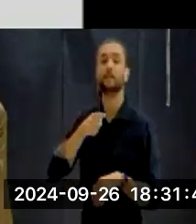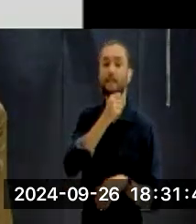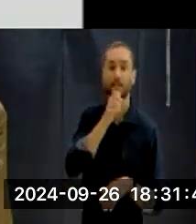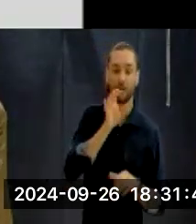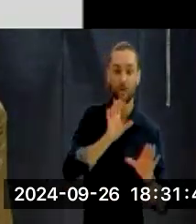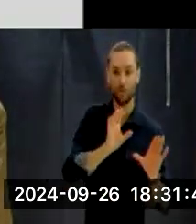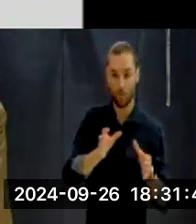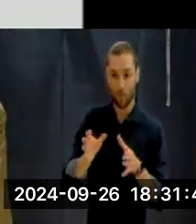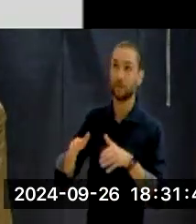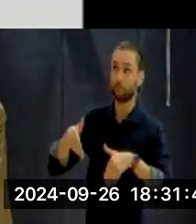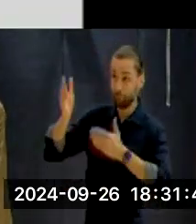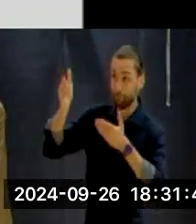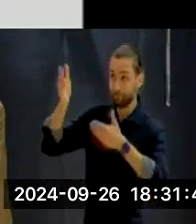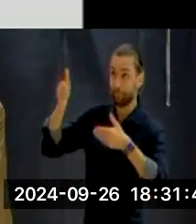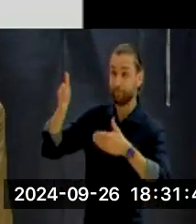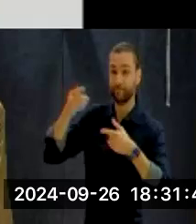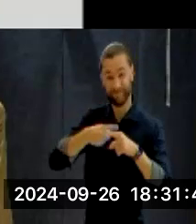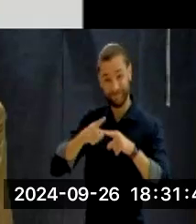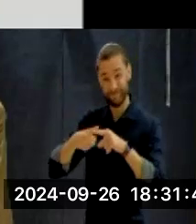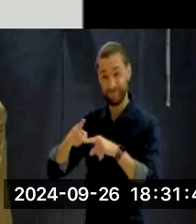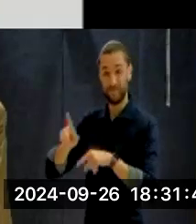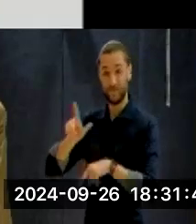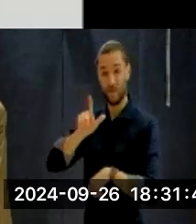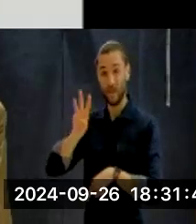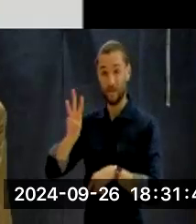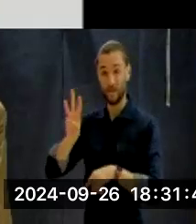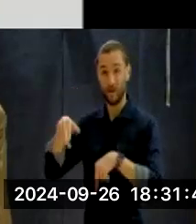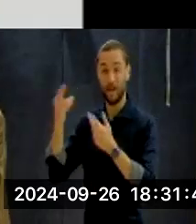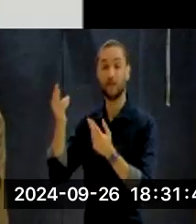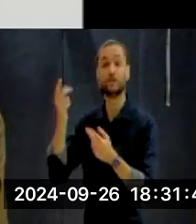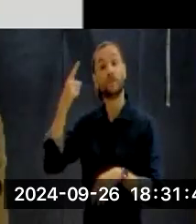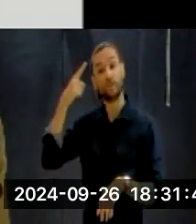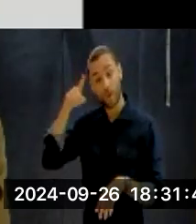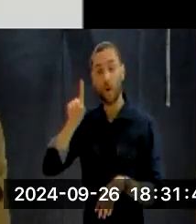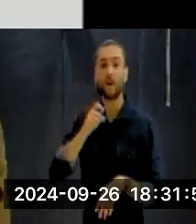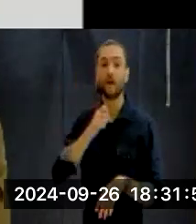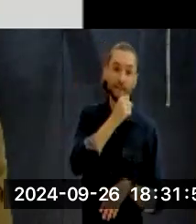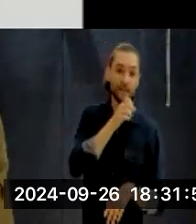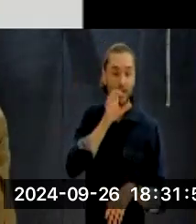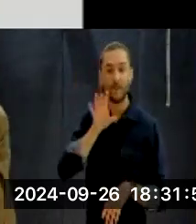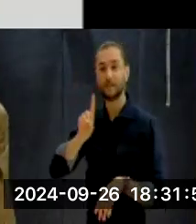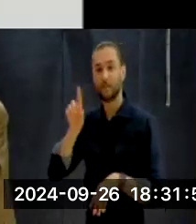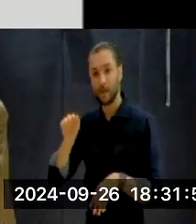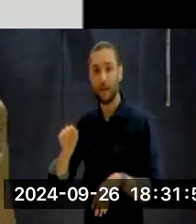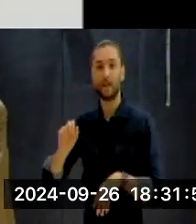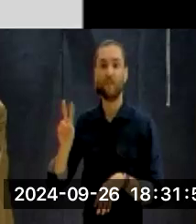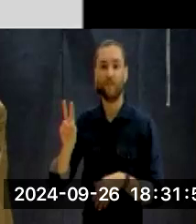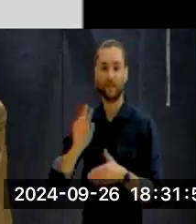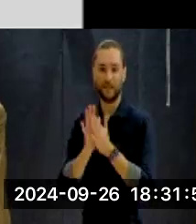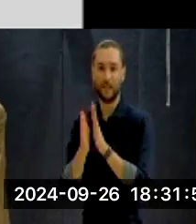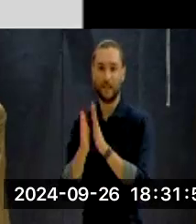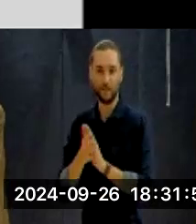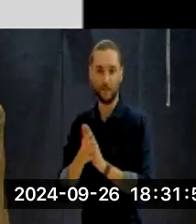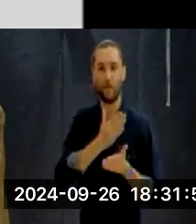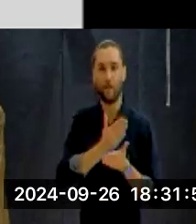26 recommendations for a senior and disability victimization component of the master plan